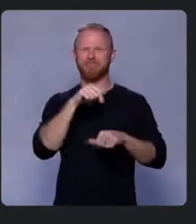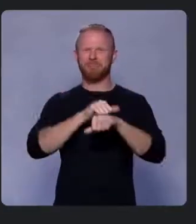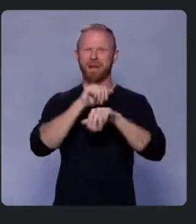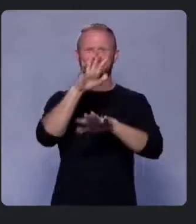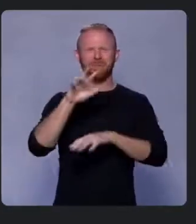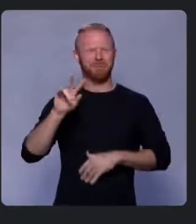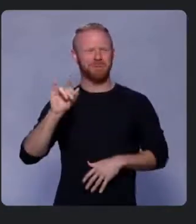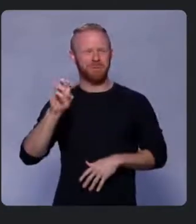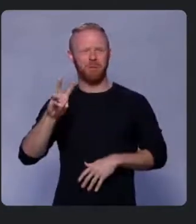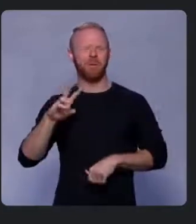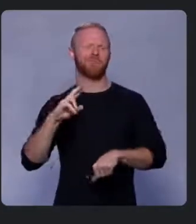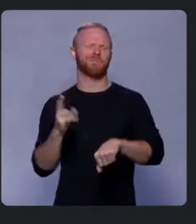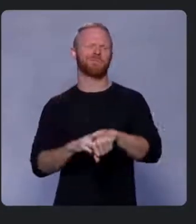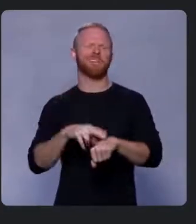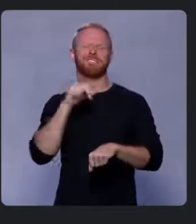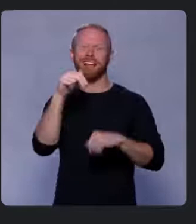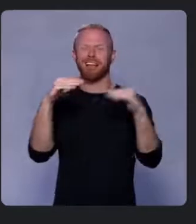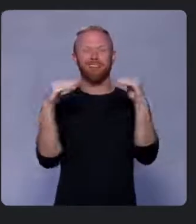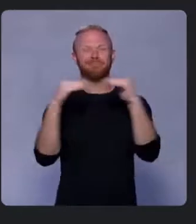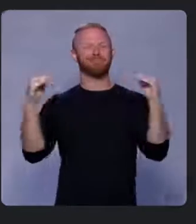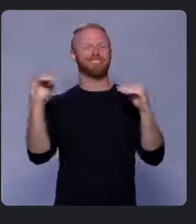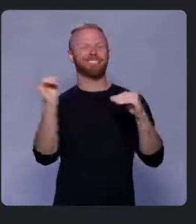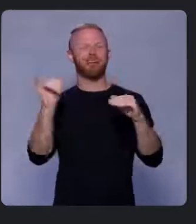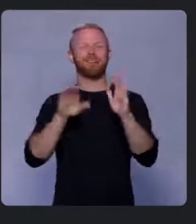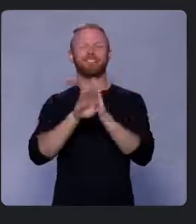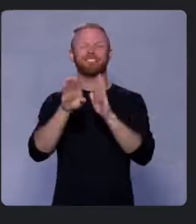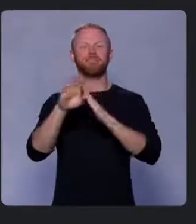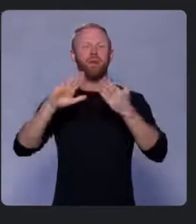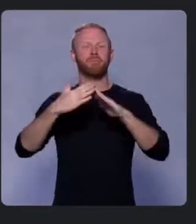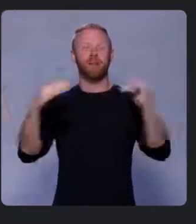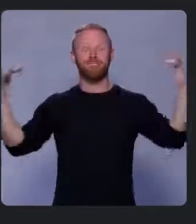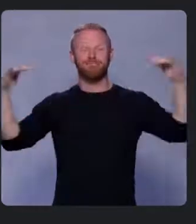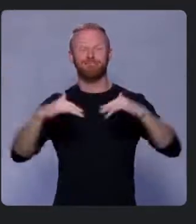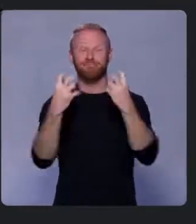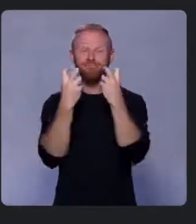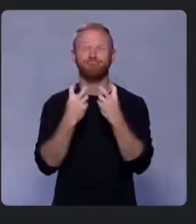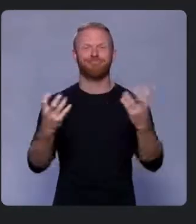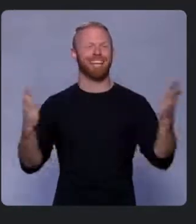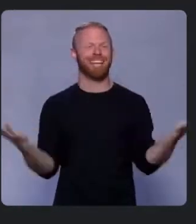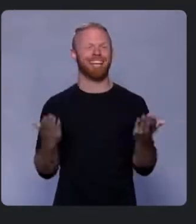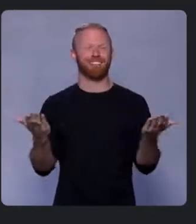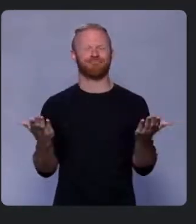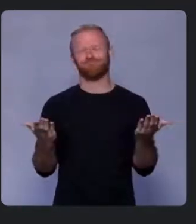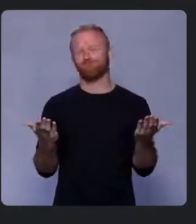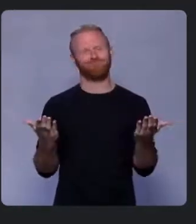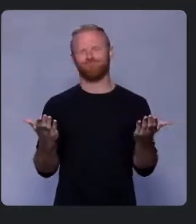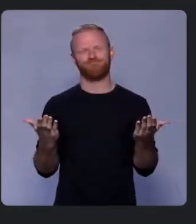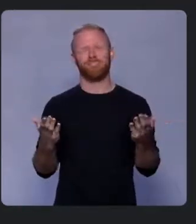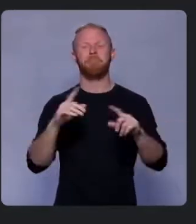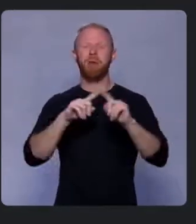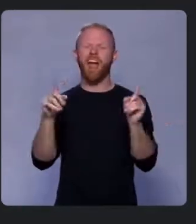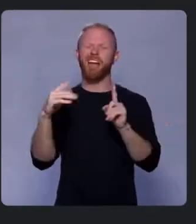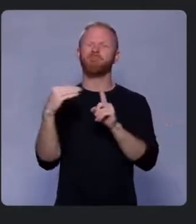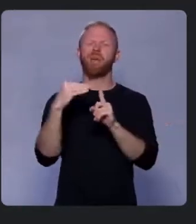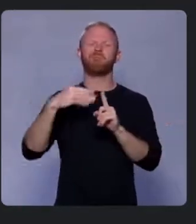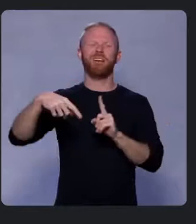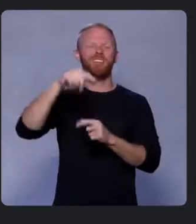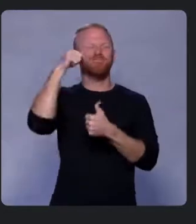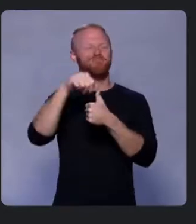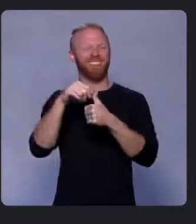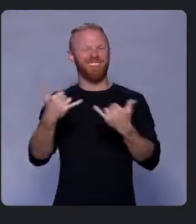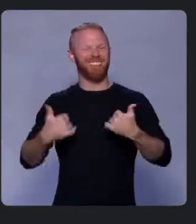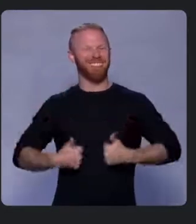Of course, it's not quite the same without our developer community sitting here in person. It's another reminder of the times we are living